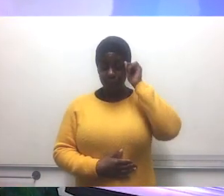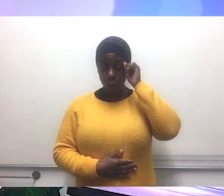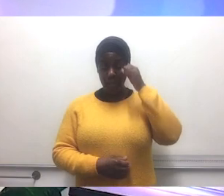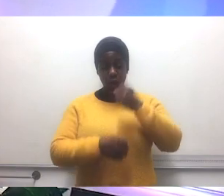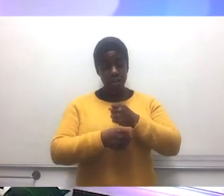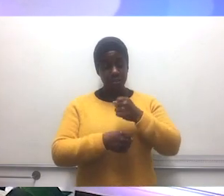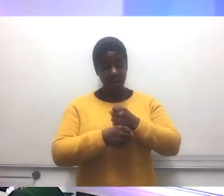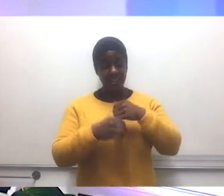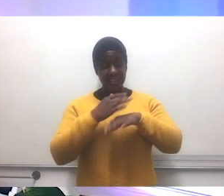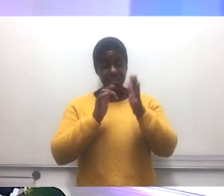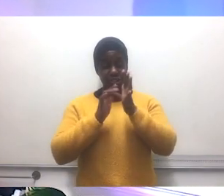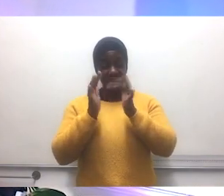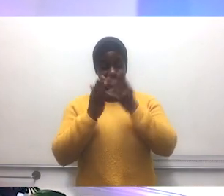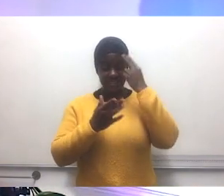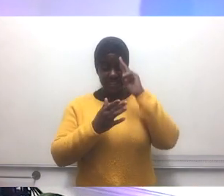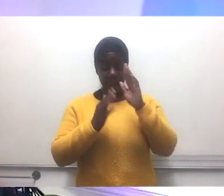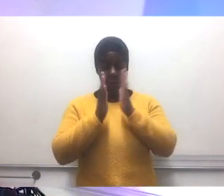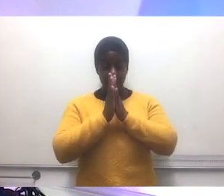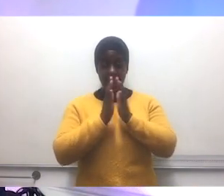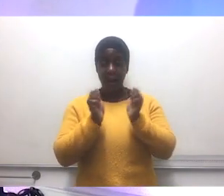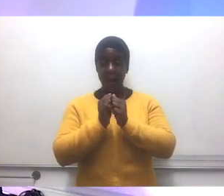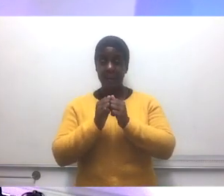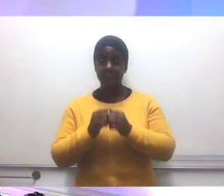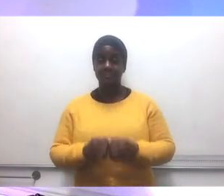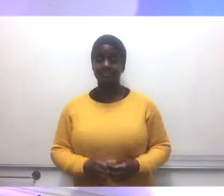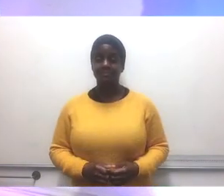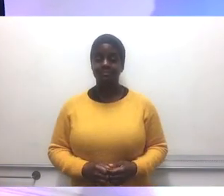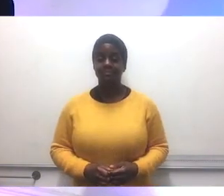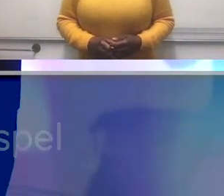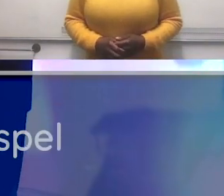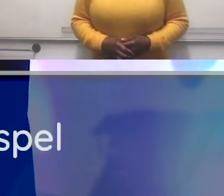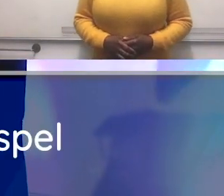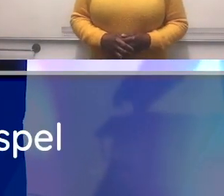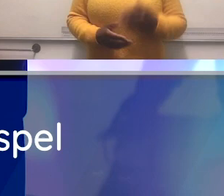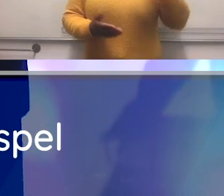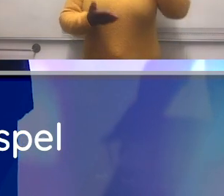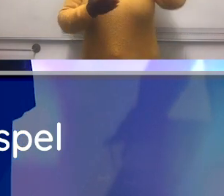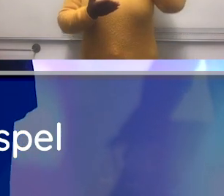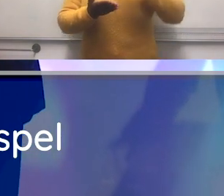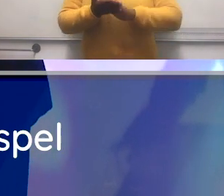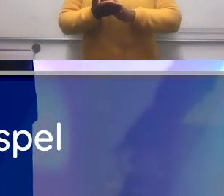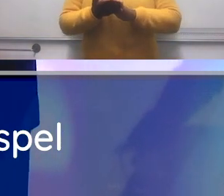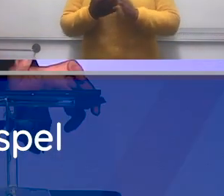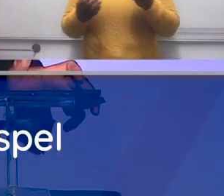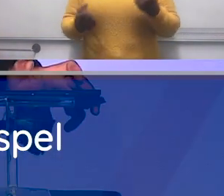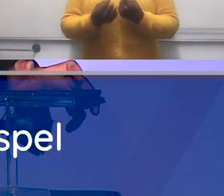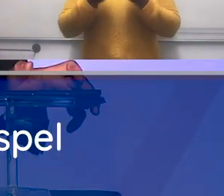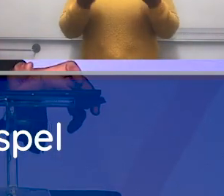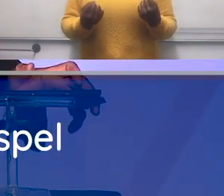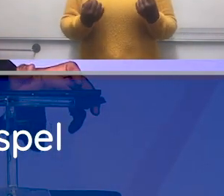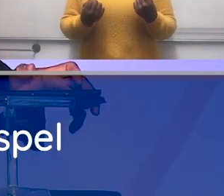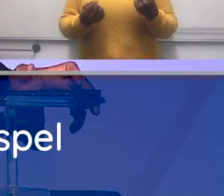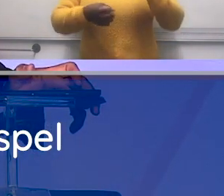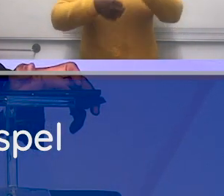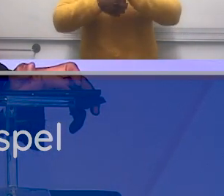gospel. In Jesus' name we pray. Amen. Amen. Experience the power